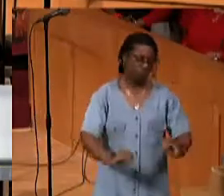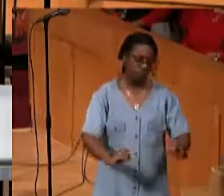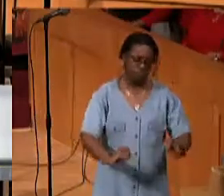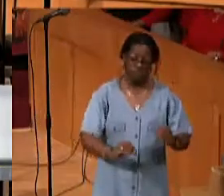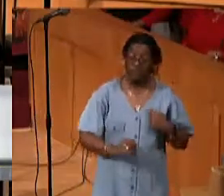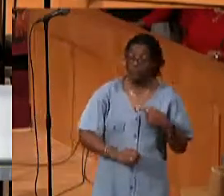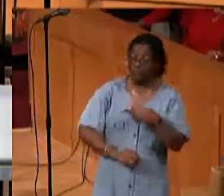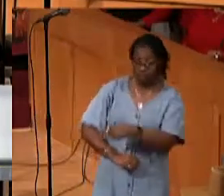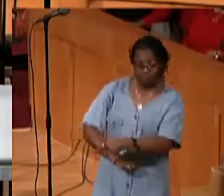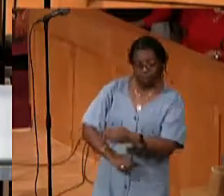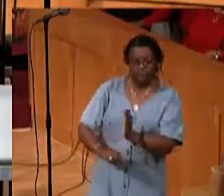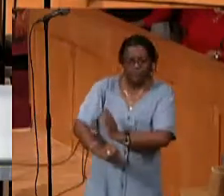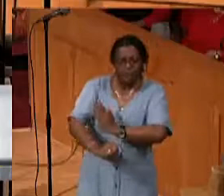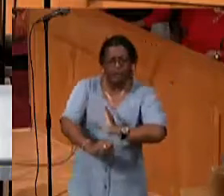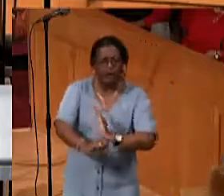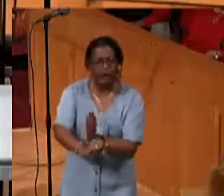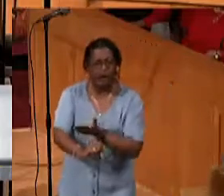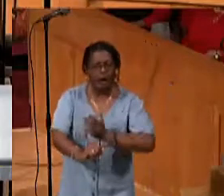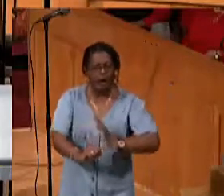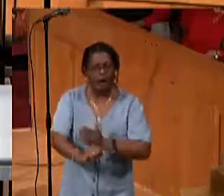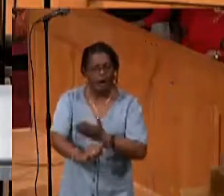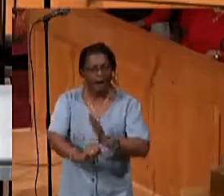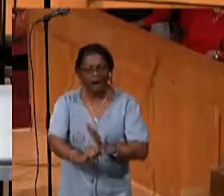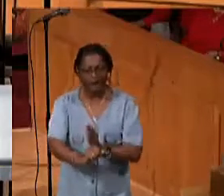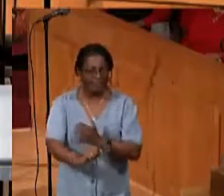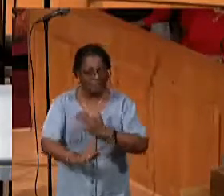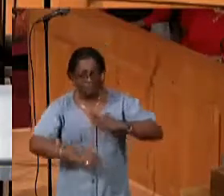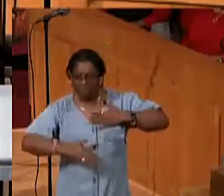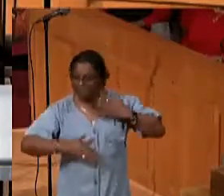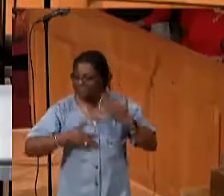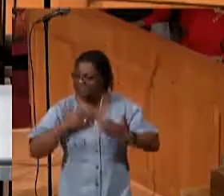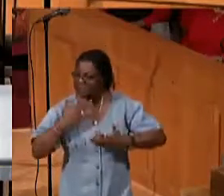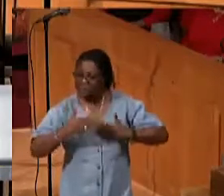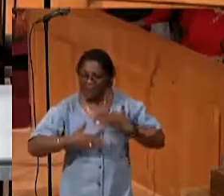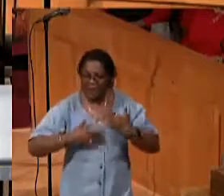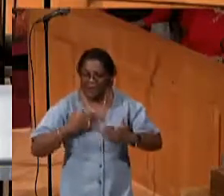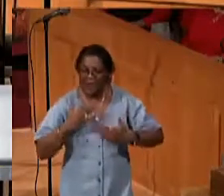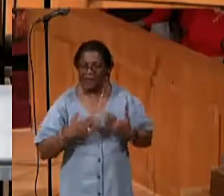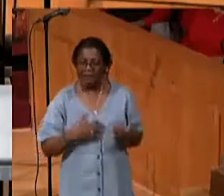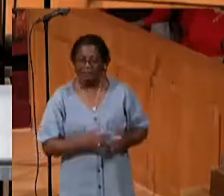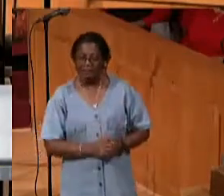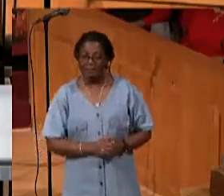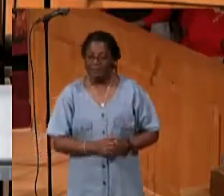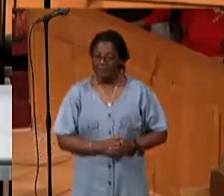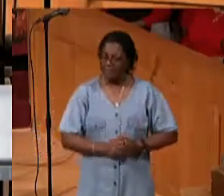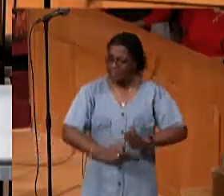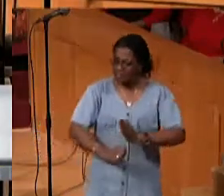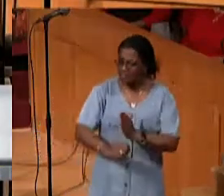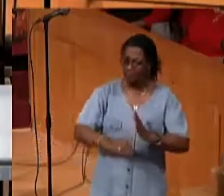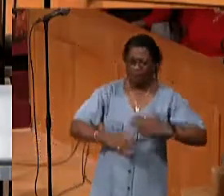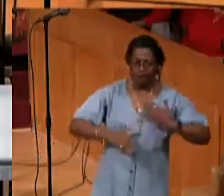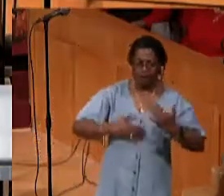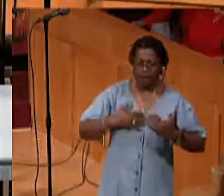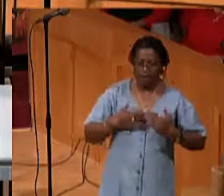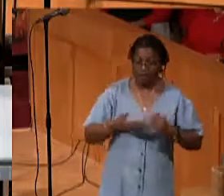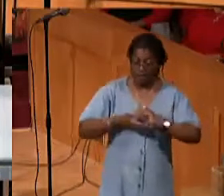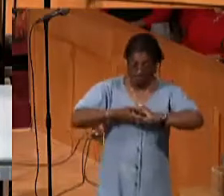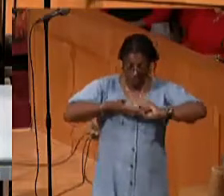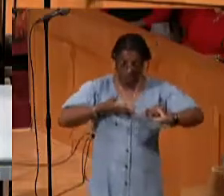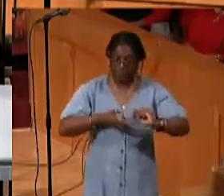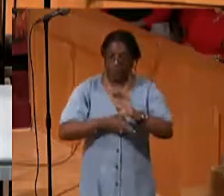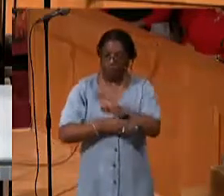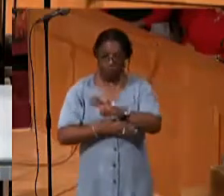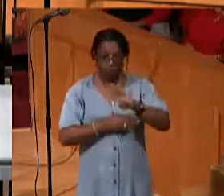a song here. It's a song of joy. Let the church say joy. The song of joy in verses 44